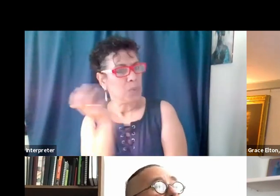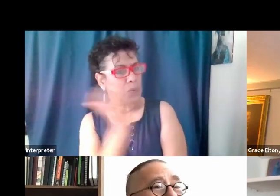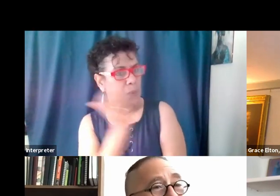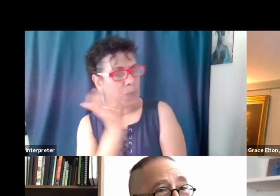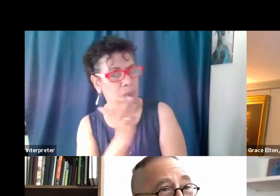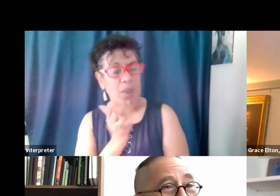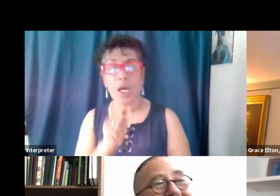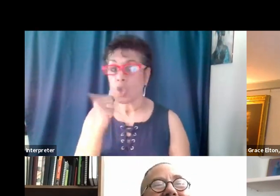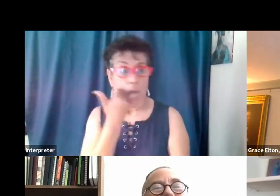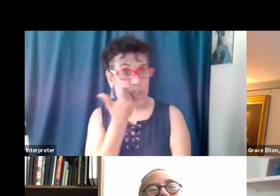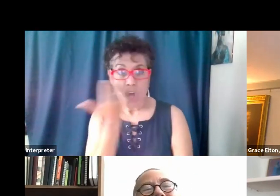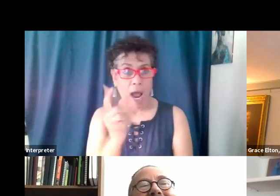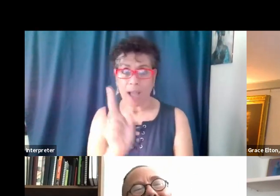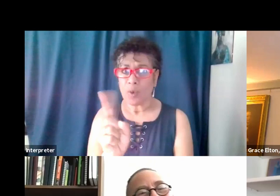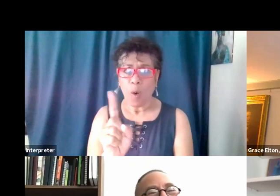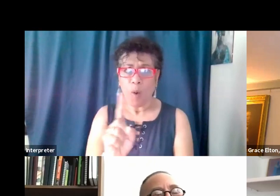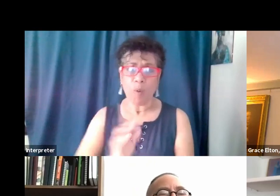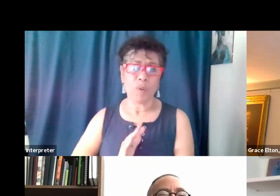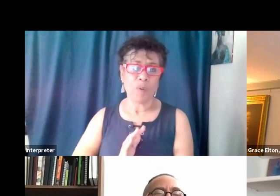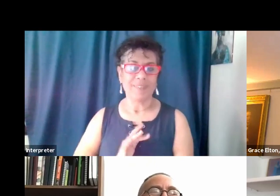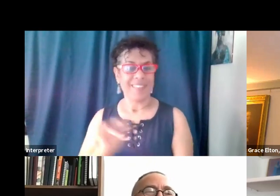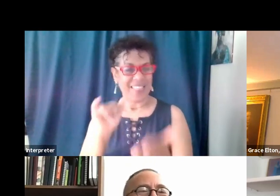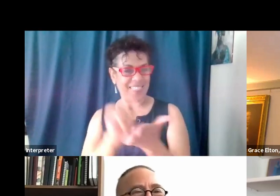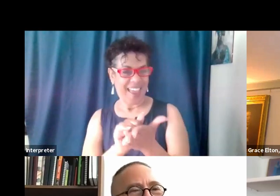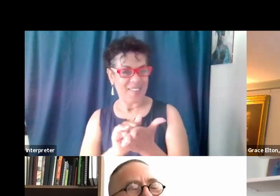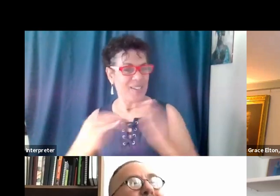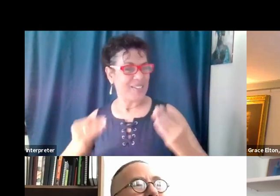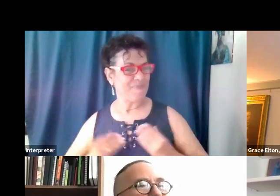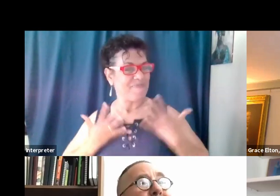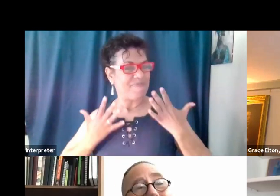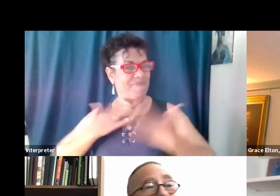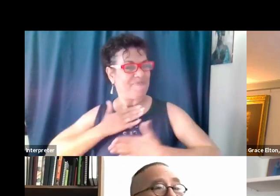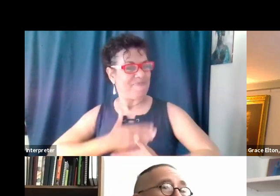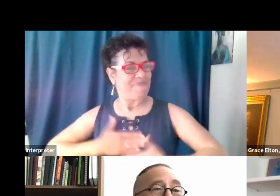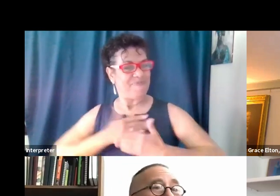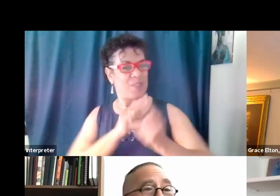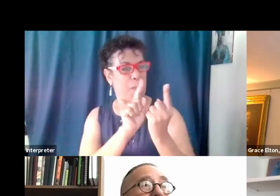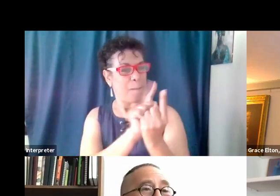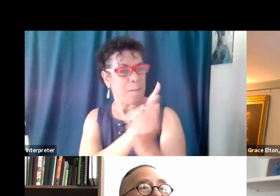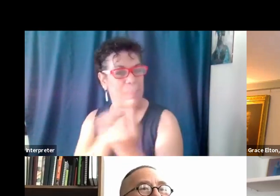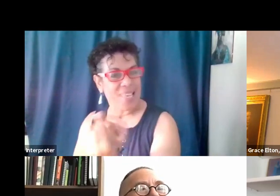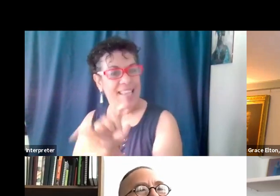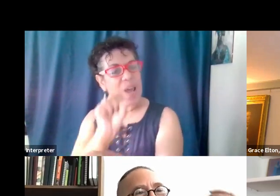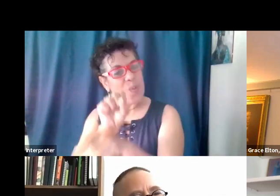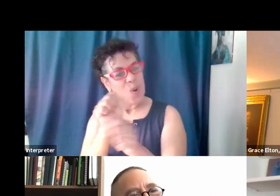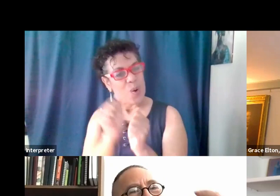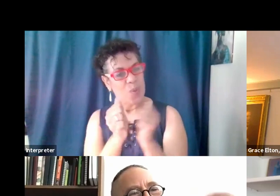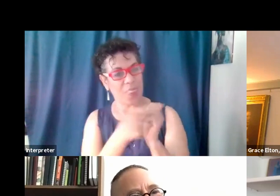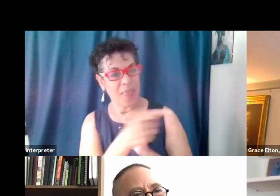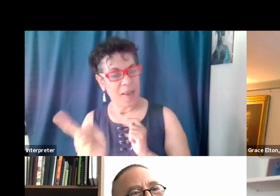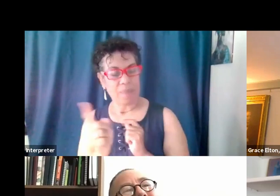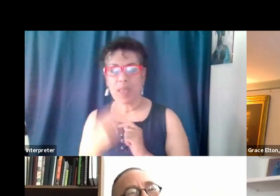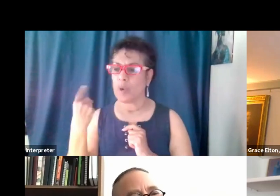not a shy bunch. And that, I have to say, was a real treat to meet them and actually do some work with them, because they were